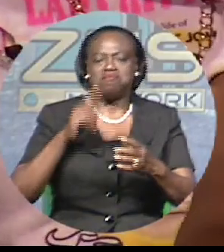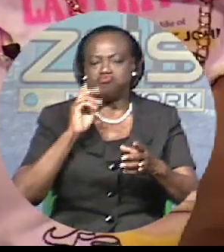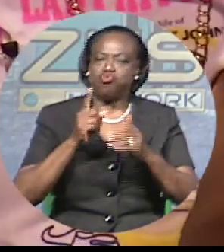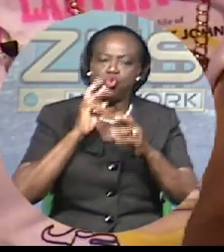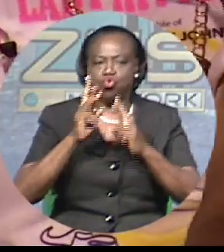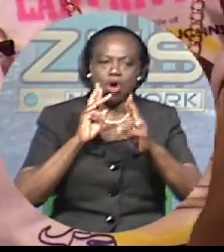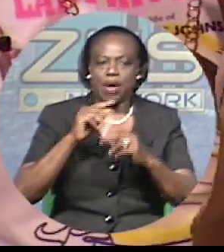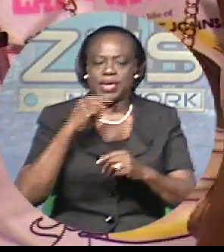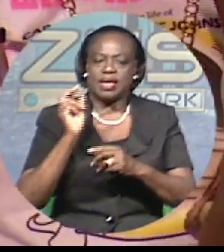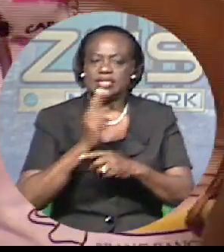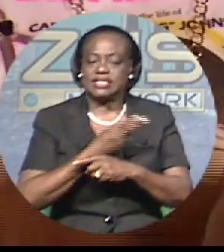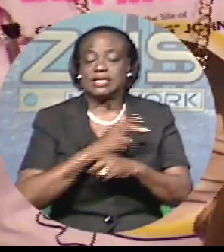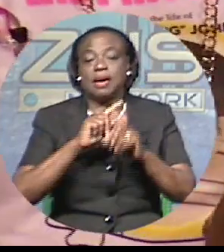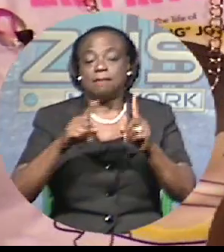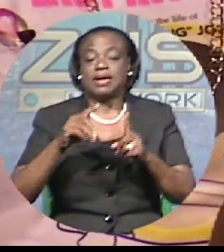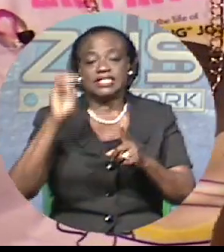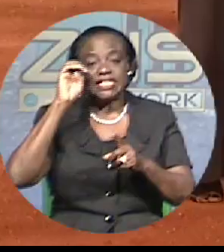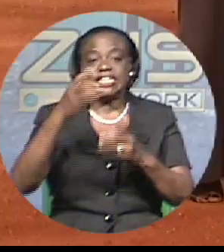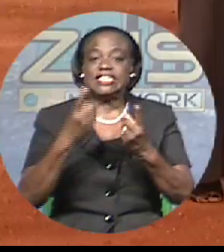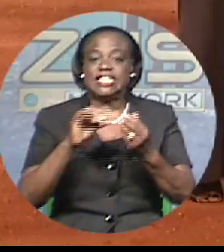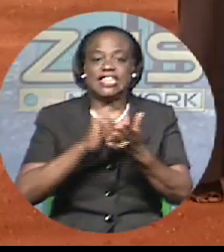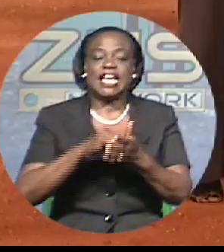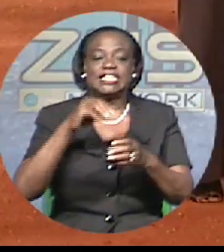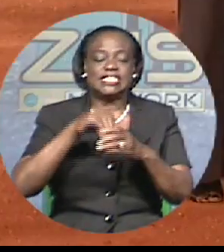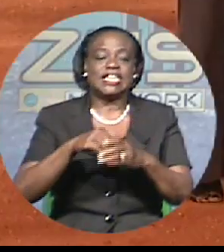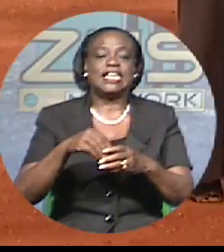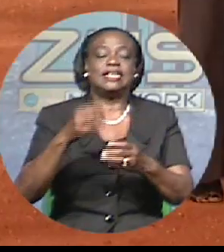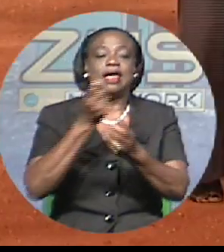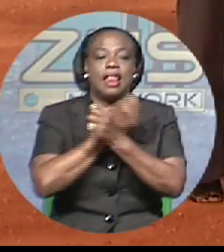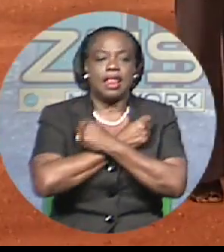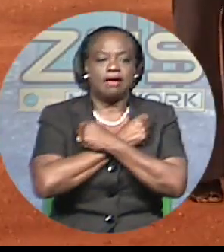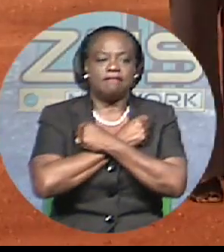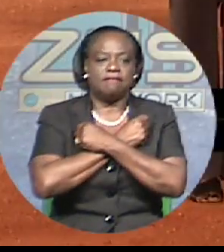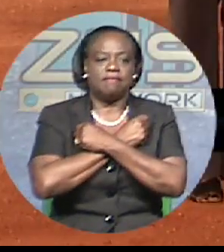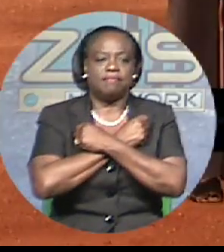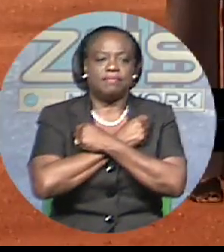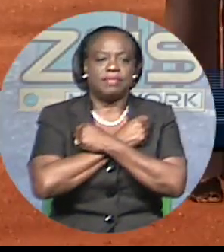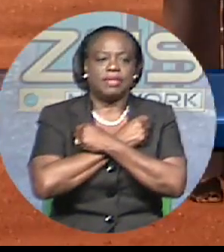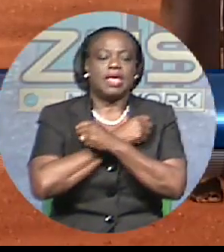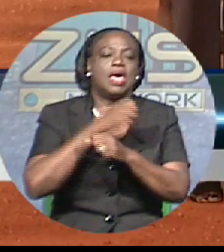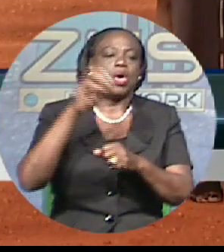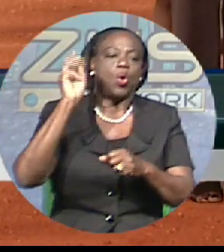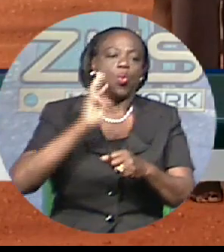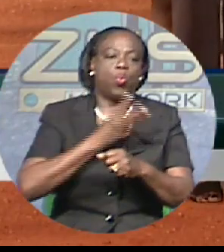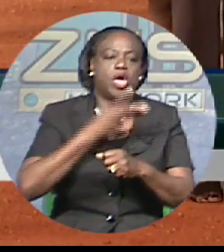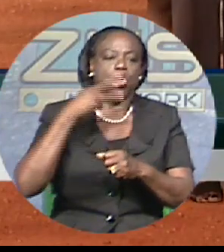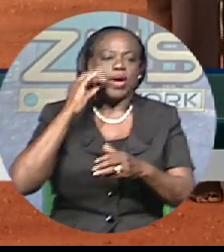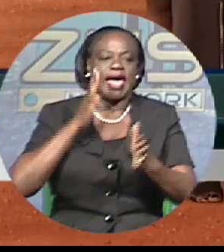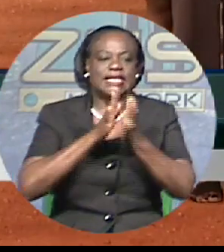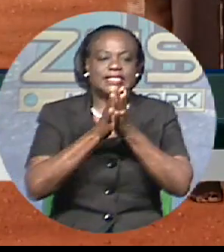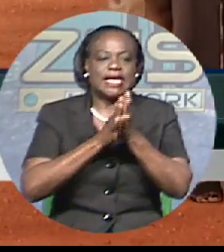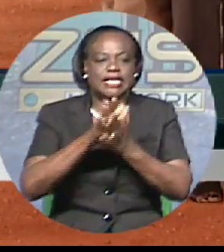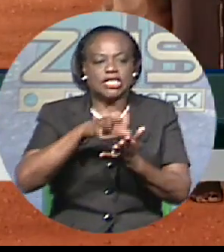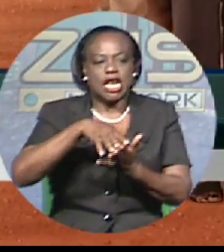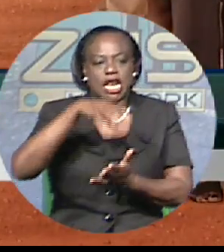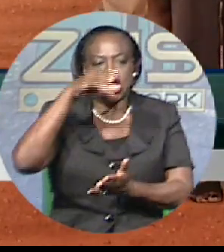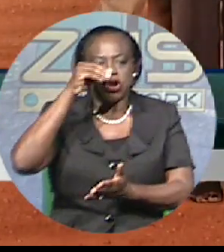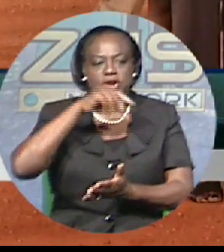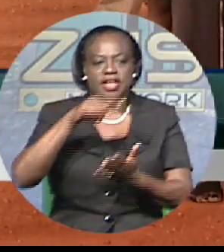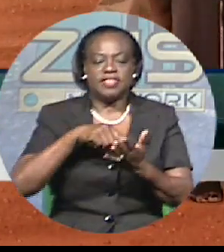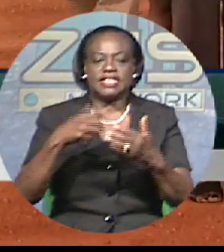love. Whatever he did it in love. He was excited to learn this game, but he didn't